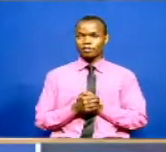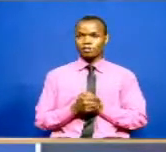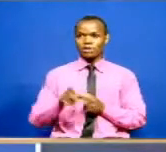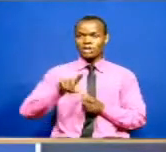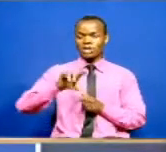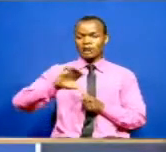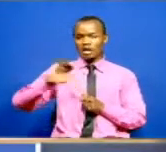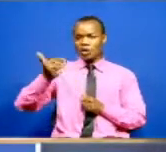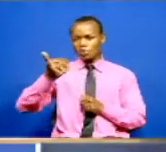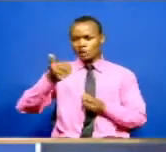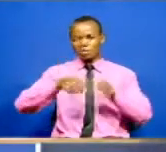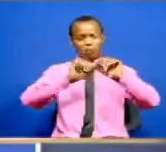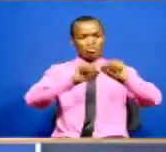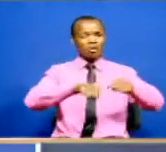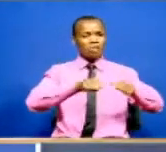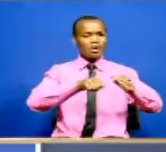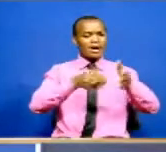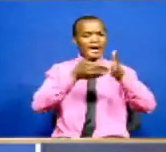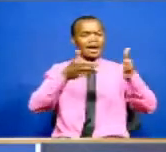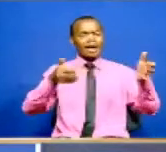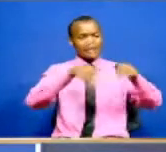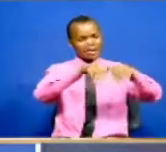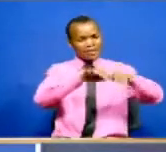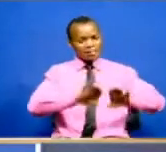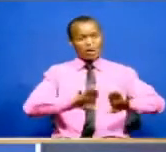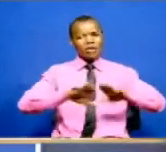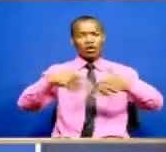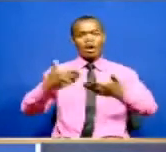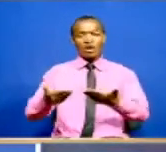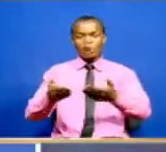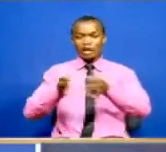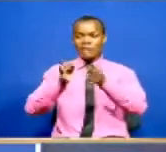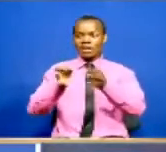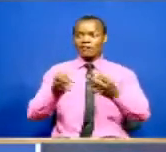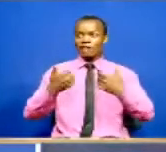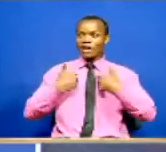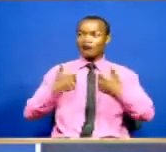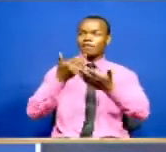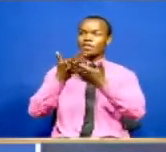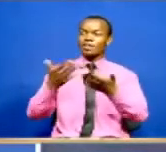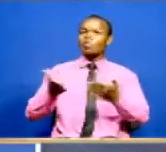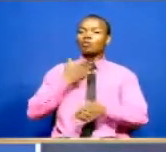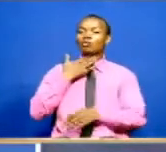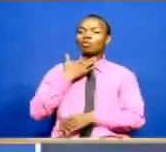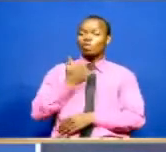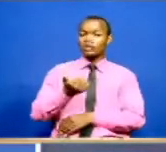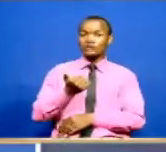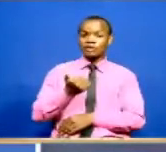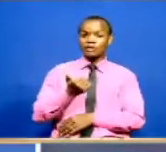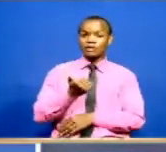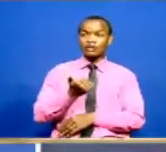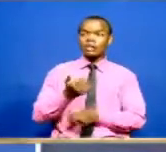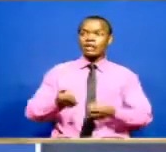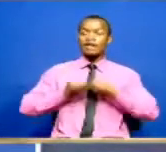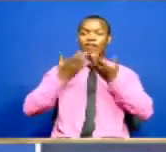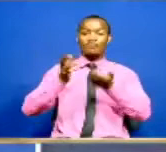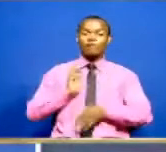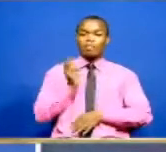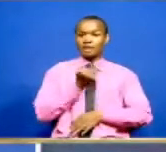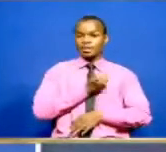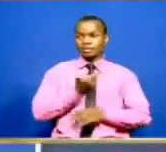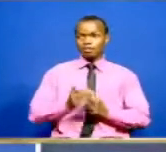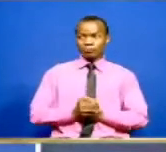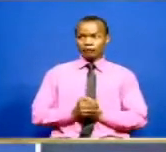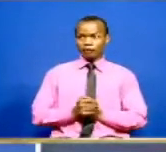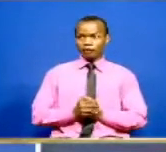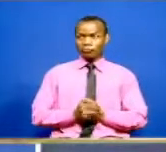mazishi yake. Kama kuna kitu ingine manataka kufanyia daktari mutuambie, sisi wakaaki tushukulike.